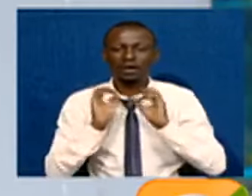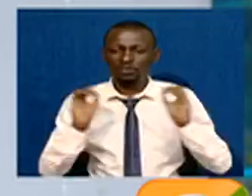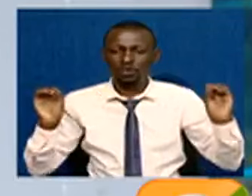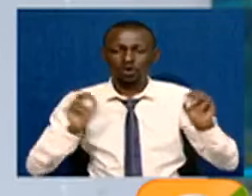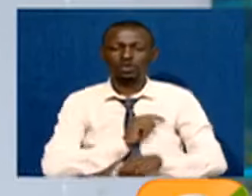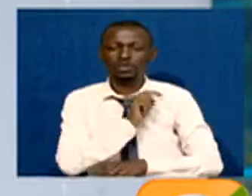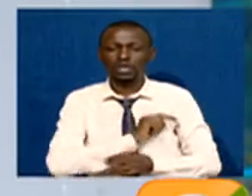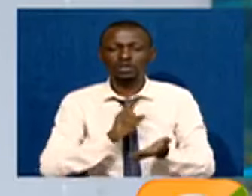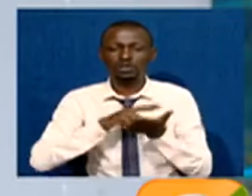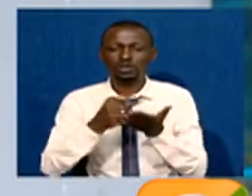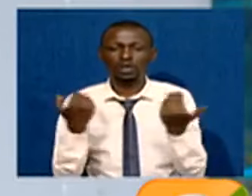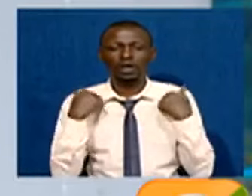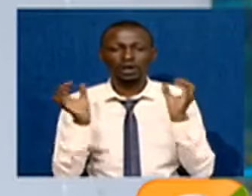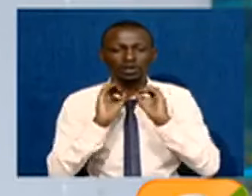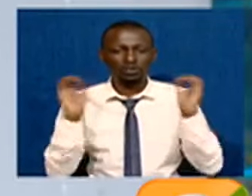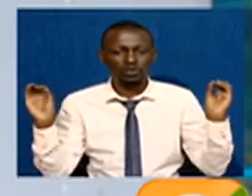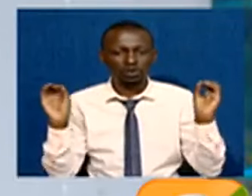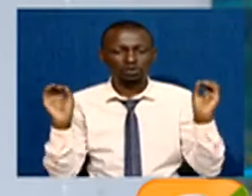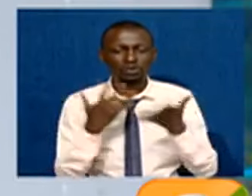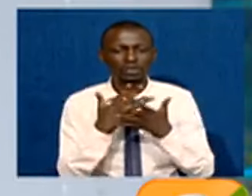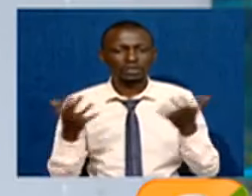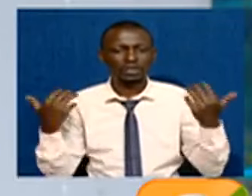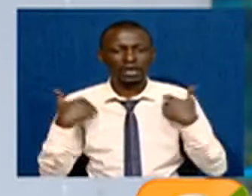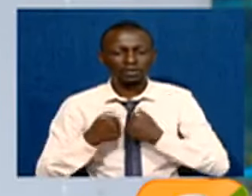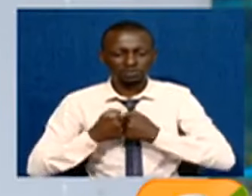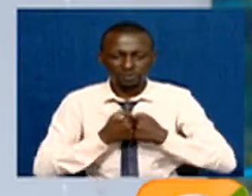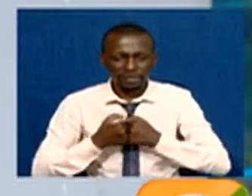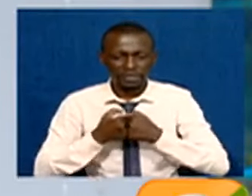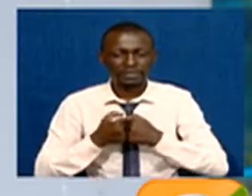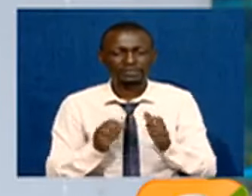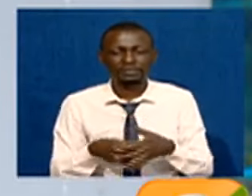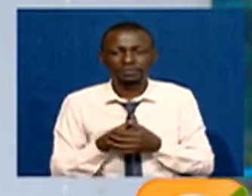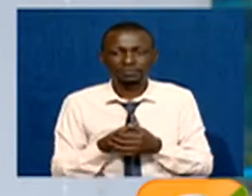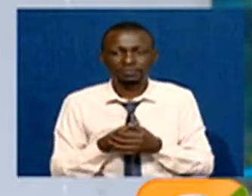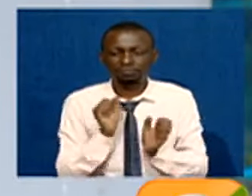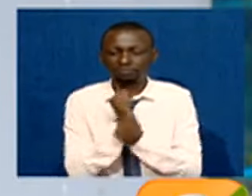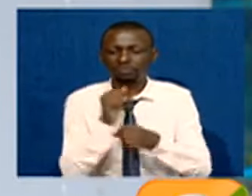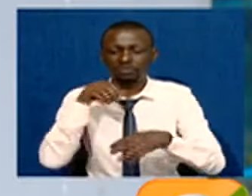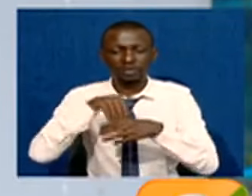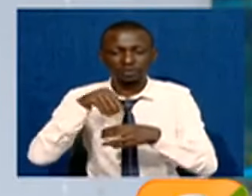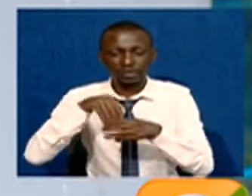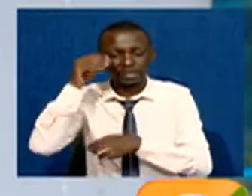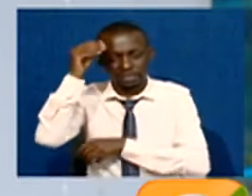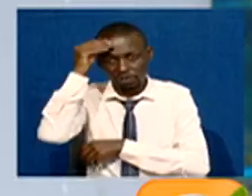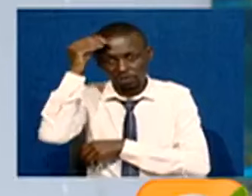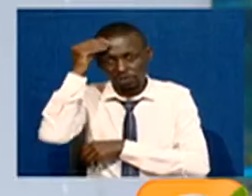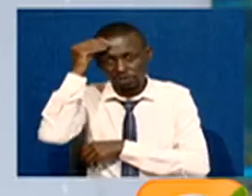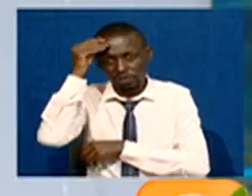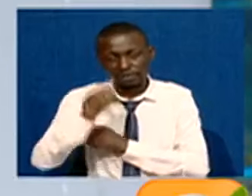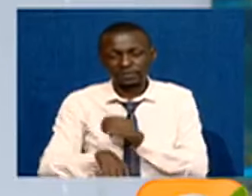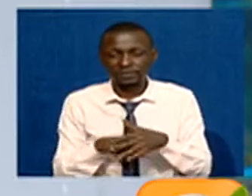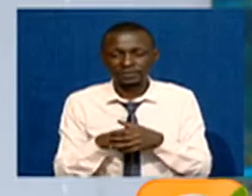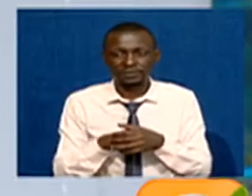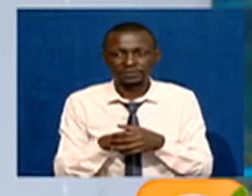therefore the assets are the brains of the people. And therefore you cannot not invest in education.